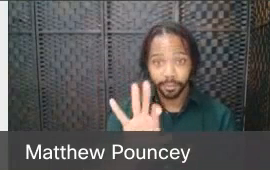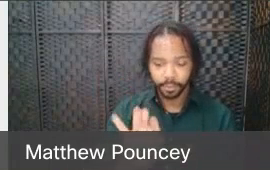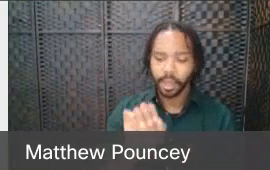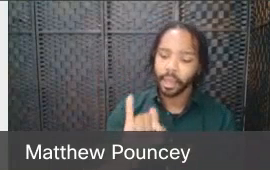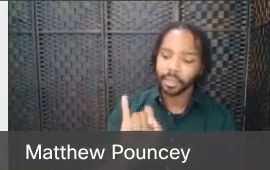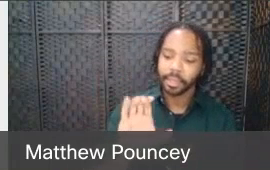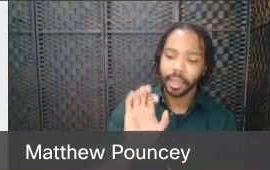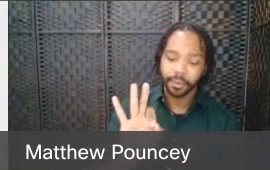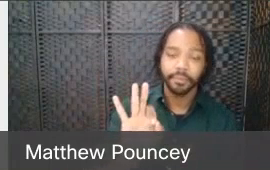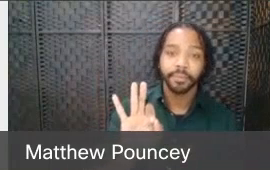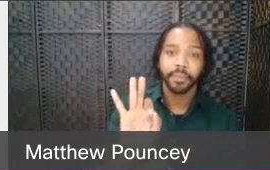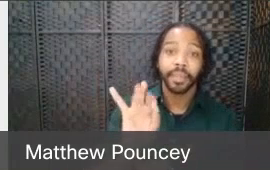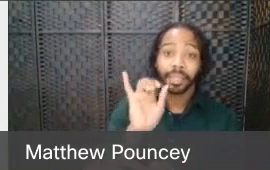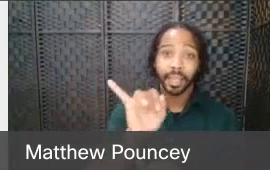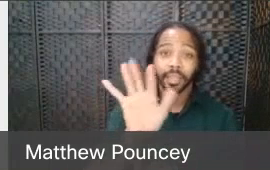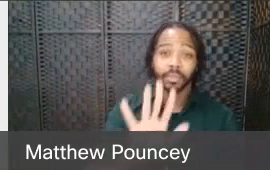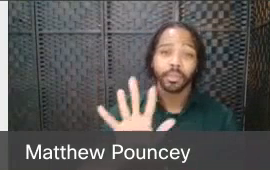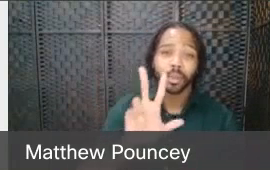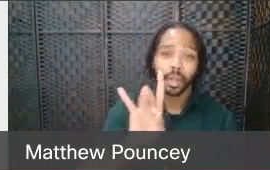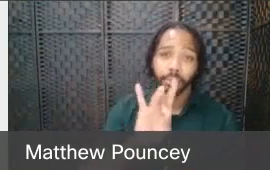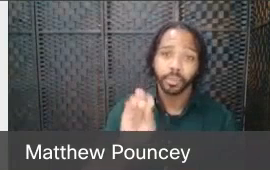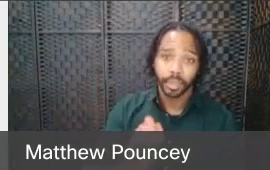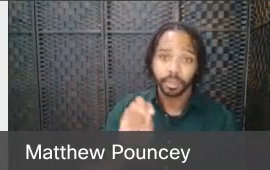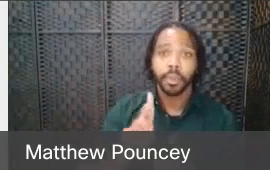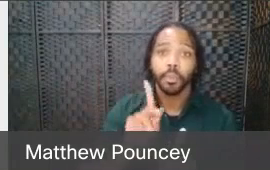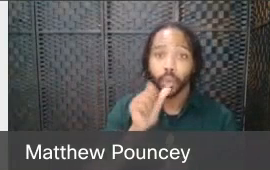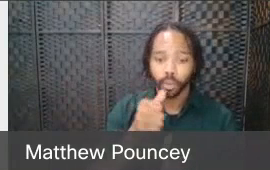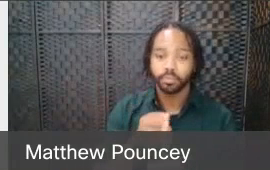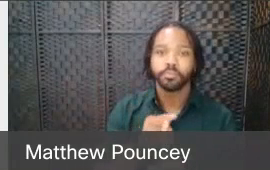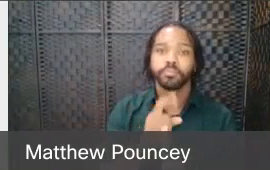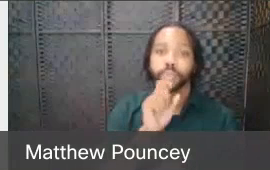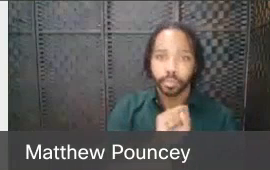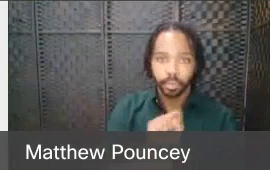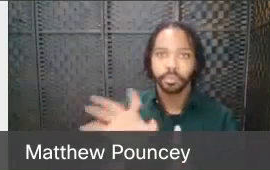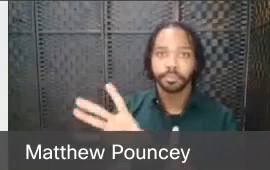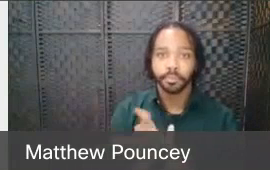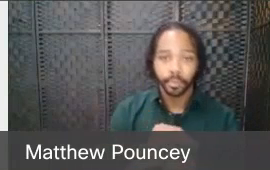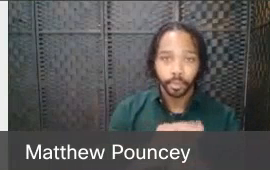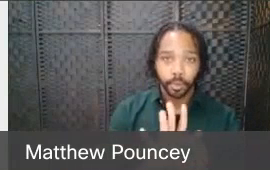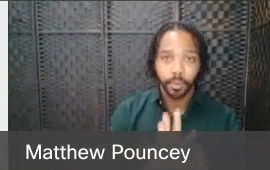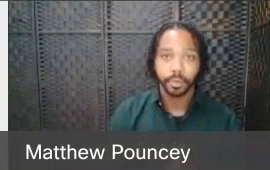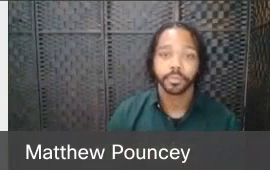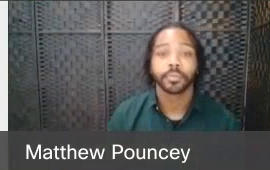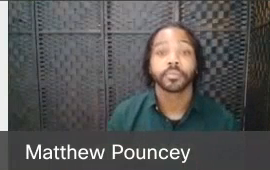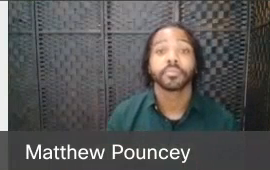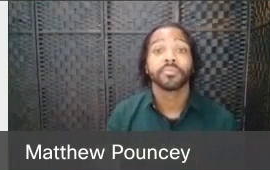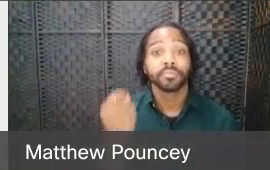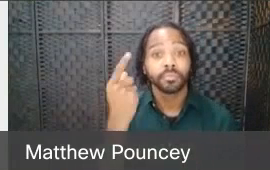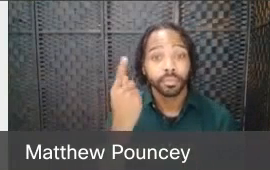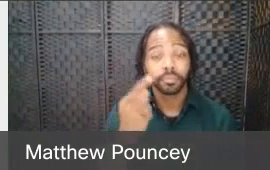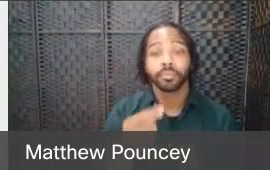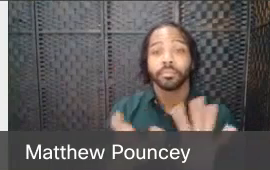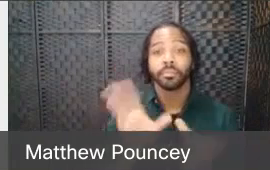reflect about 38% of people in ICFs who have contracted COVID-19. Of those